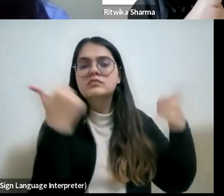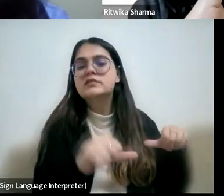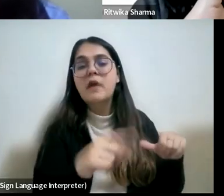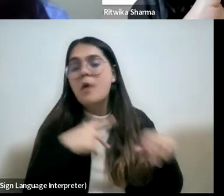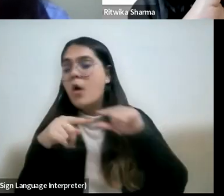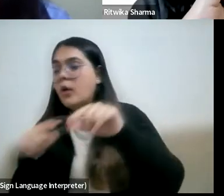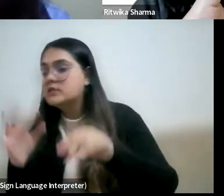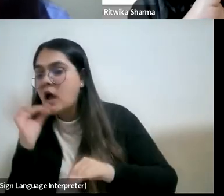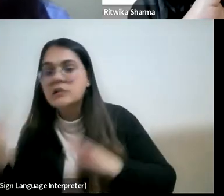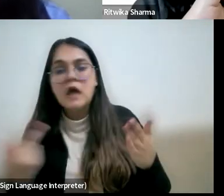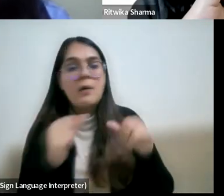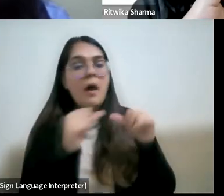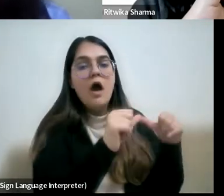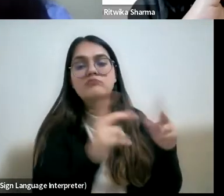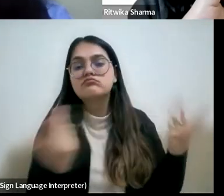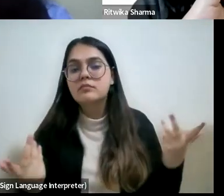of answering